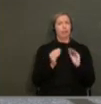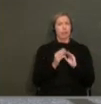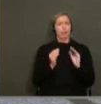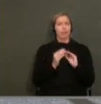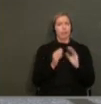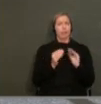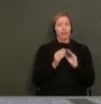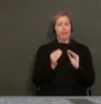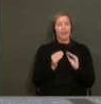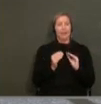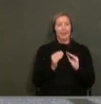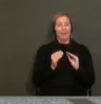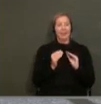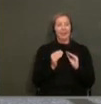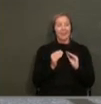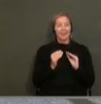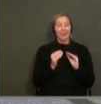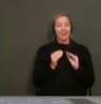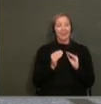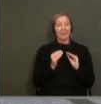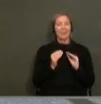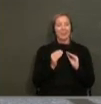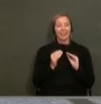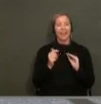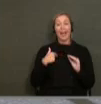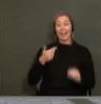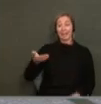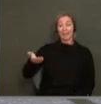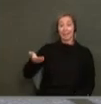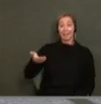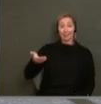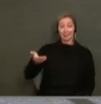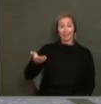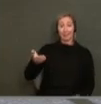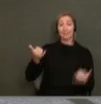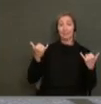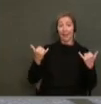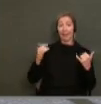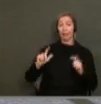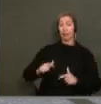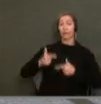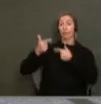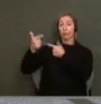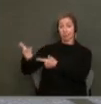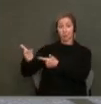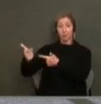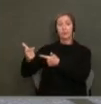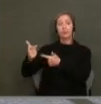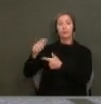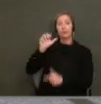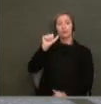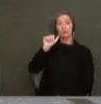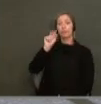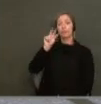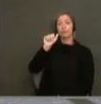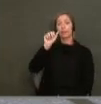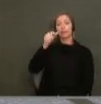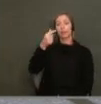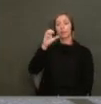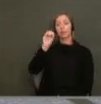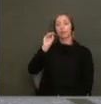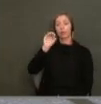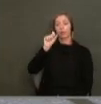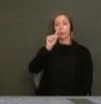up here. So I introduce to you Ms. Maria Villa Gomez. She's the deputy city manager. She knows the